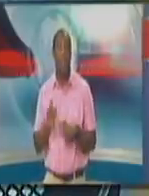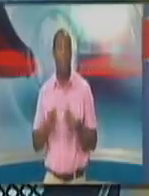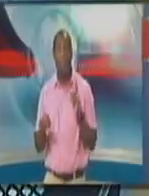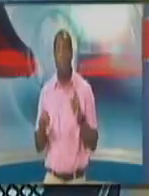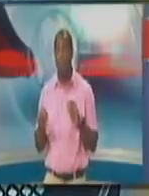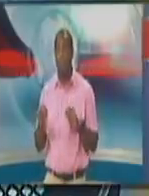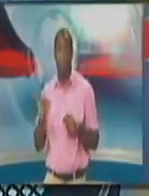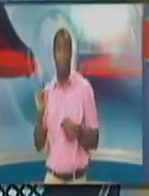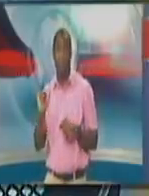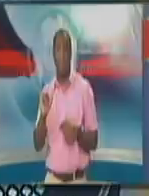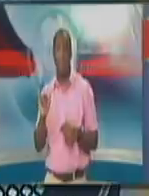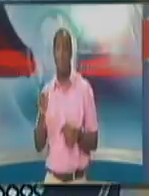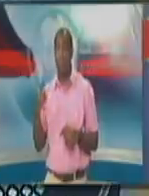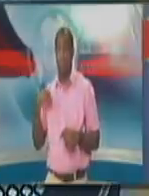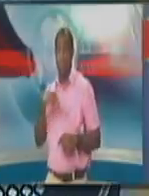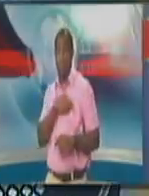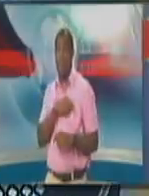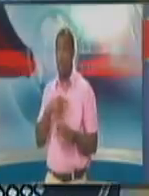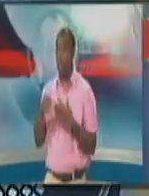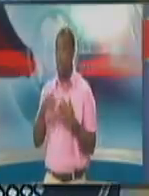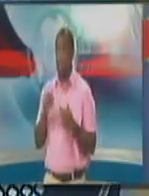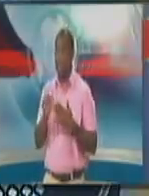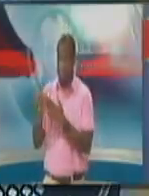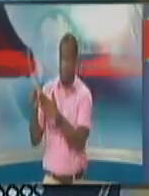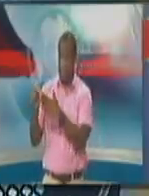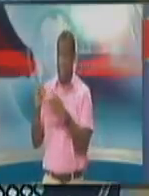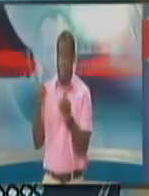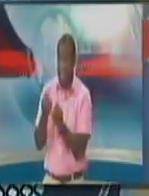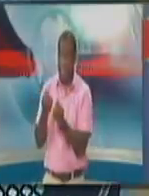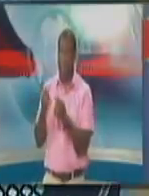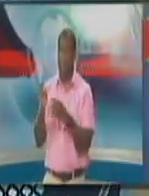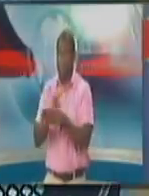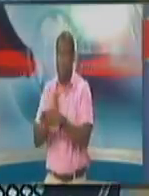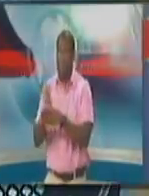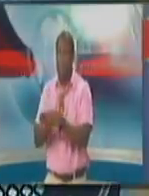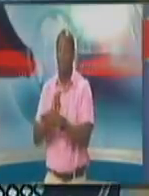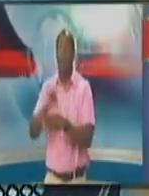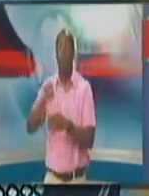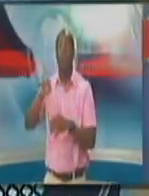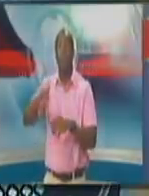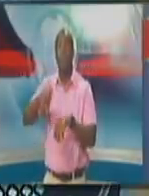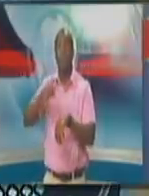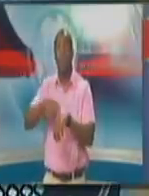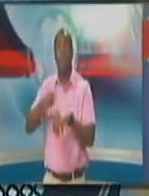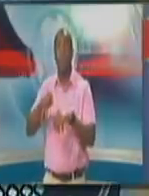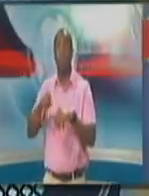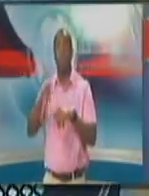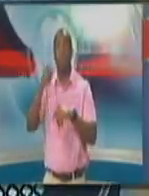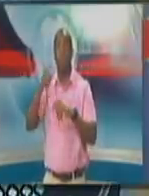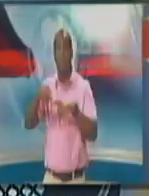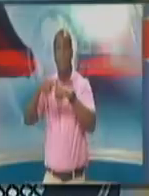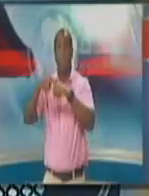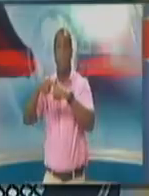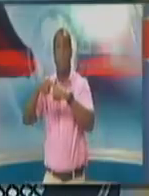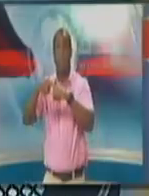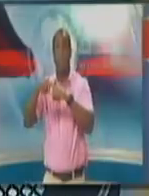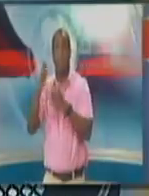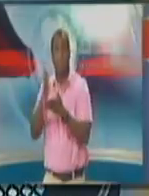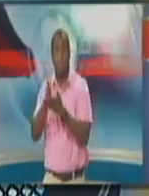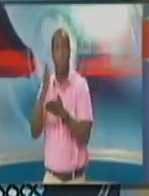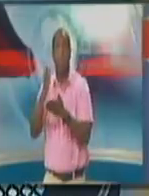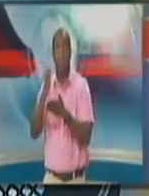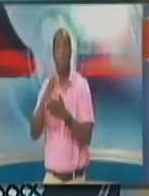our phones for a while, and we have to get that R&R that we need in order to be fit for the next leg of the journey.